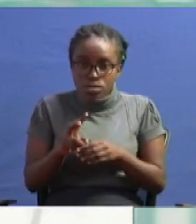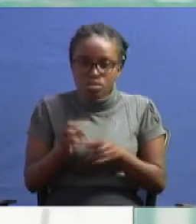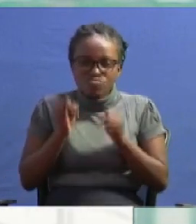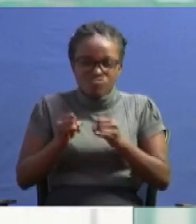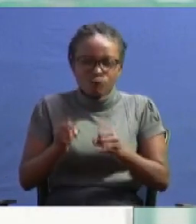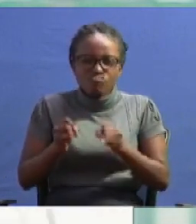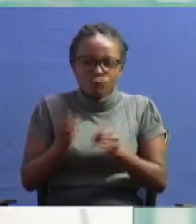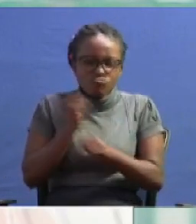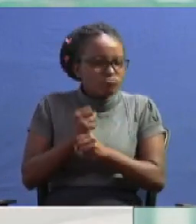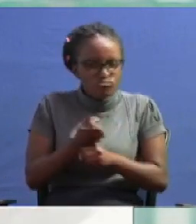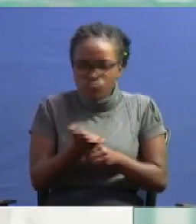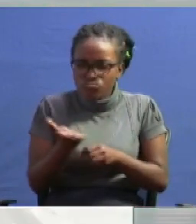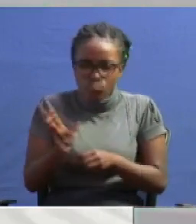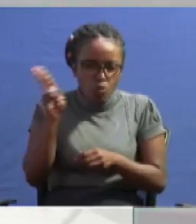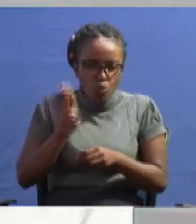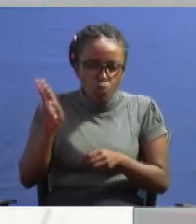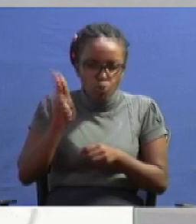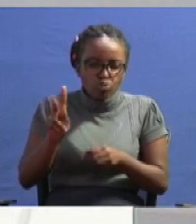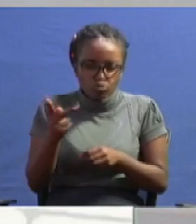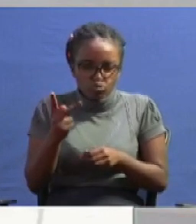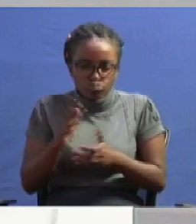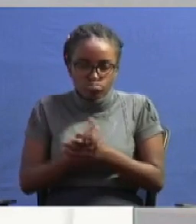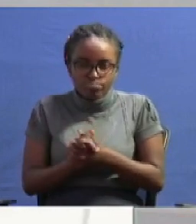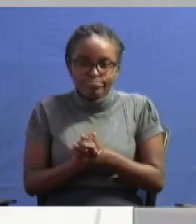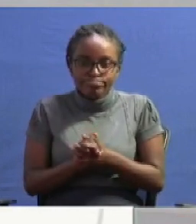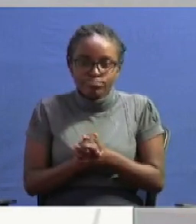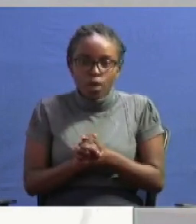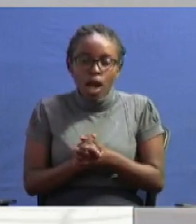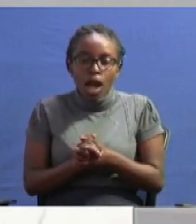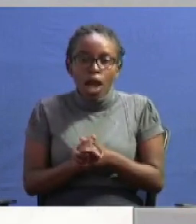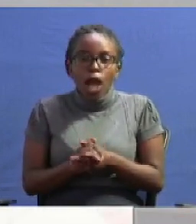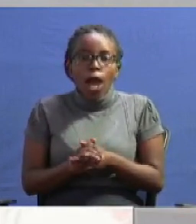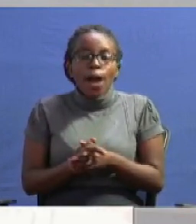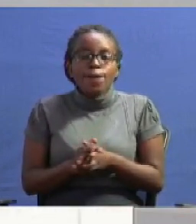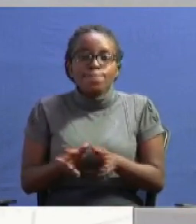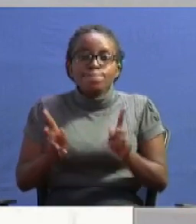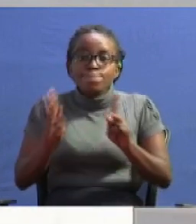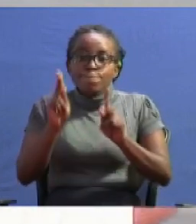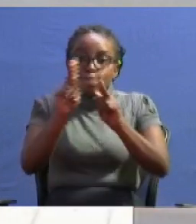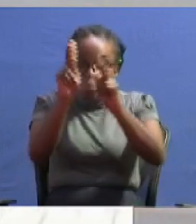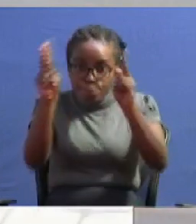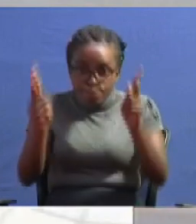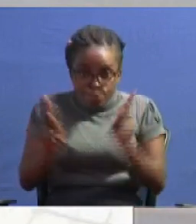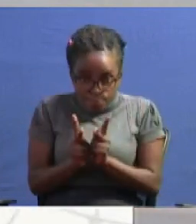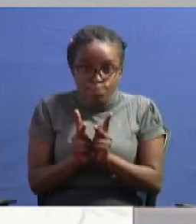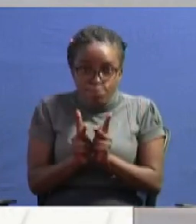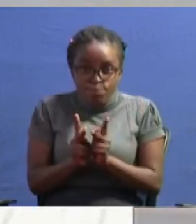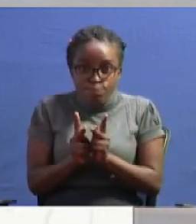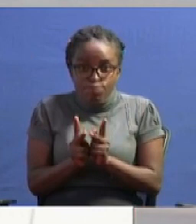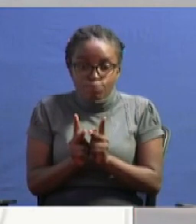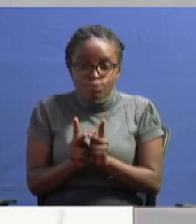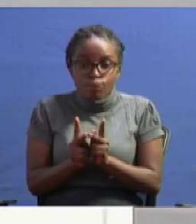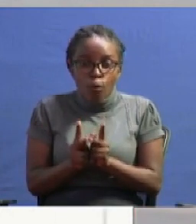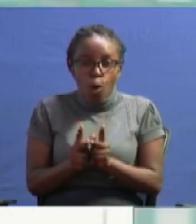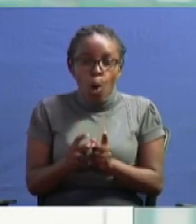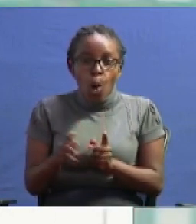Kenyatta. And what value will Uhuru Kenyatta add? Because he's a retired president. We have